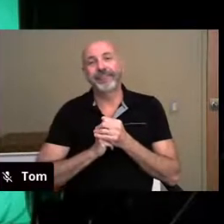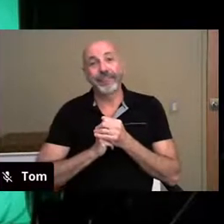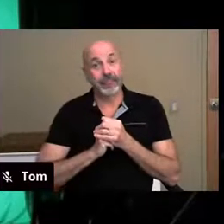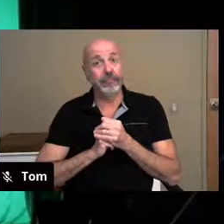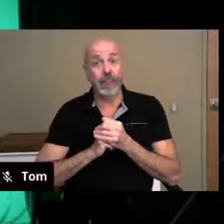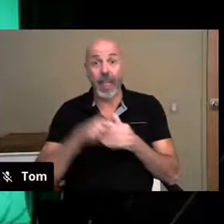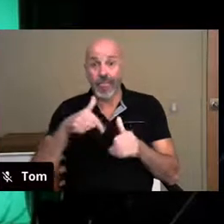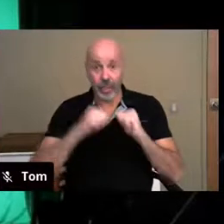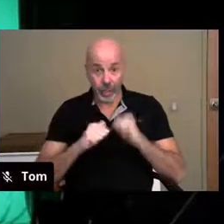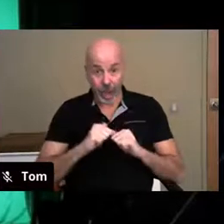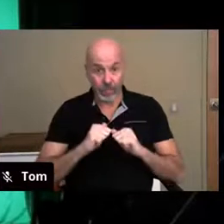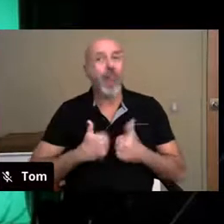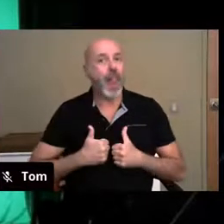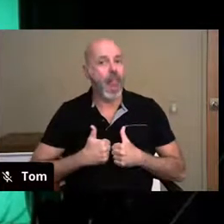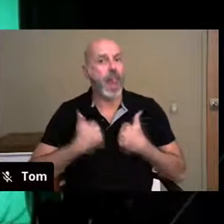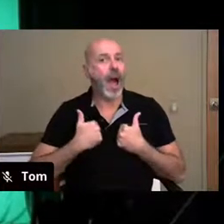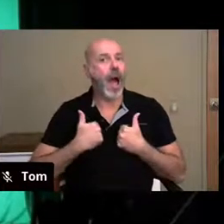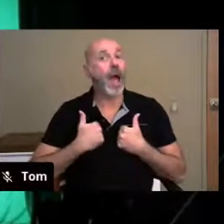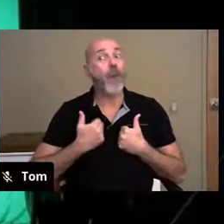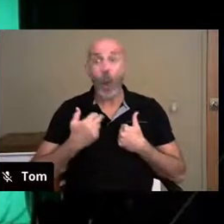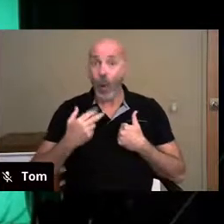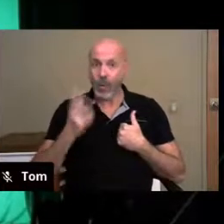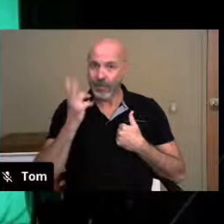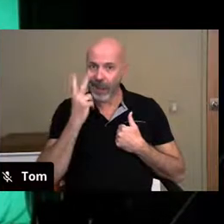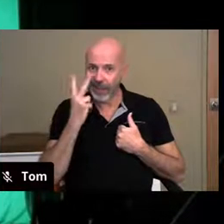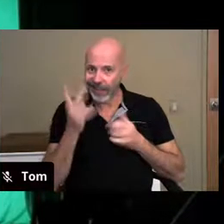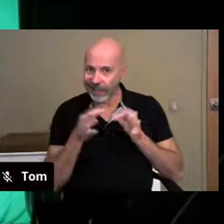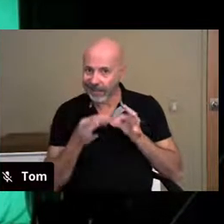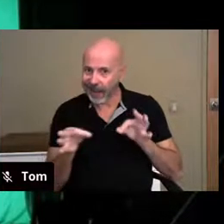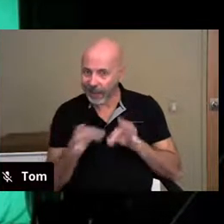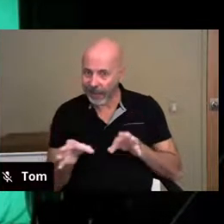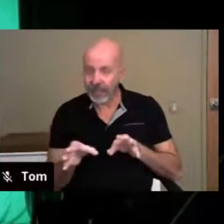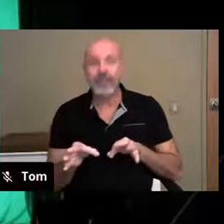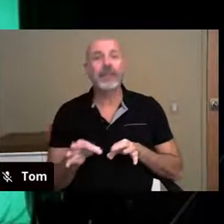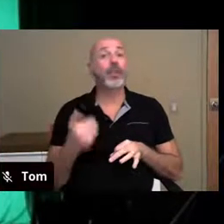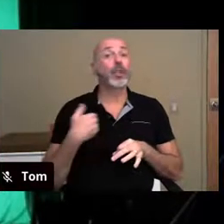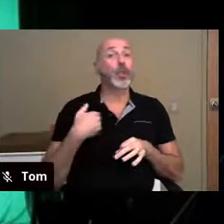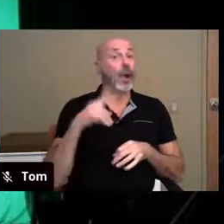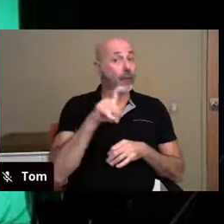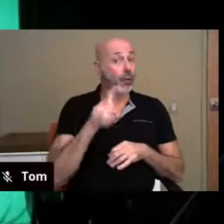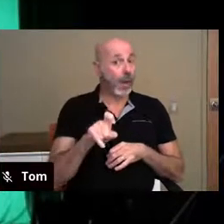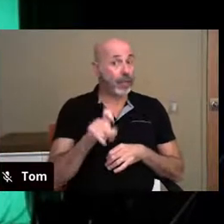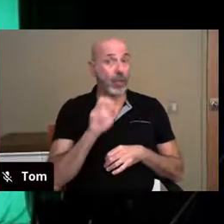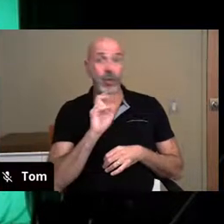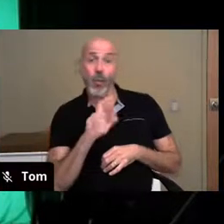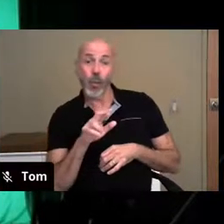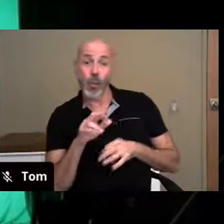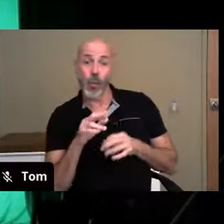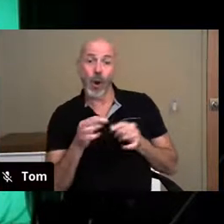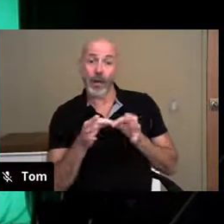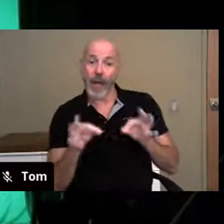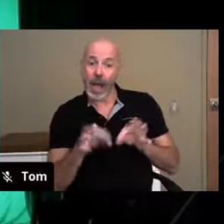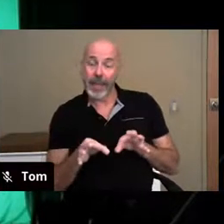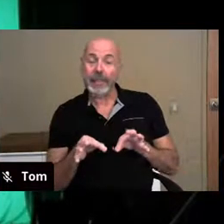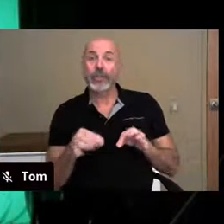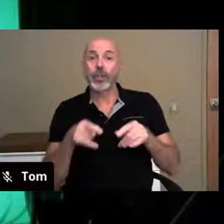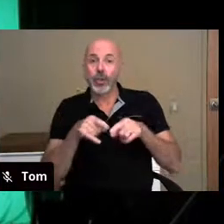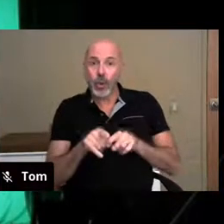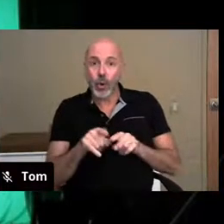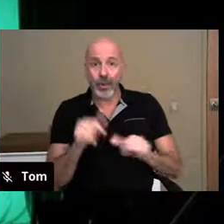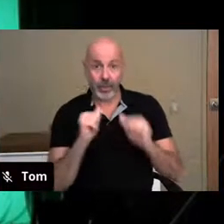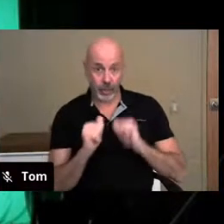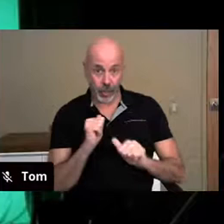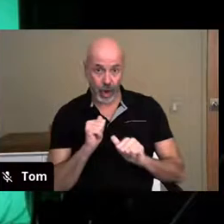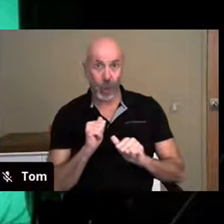live show. I see that we have comments. If you have questions or you comment during the broadcast, I can feature those questions